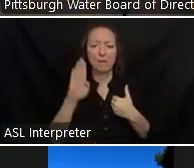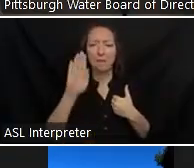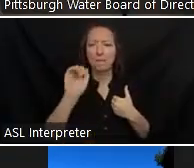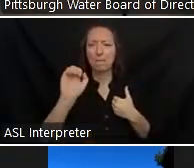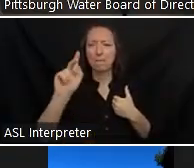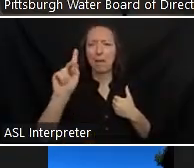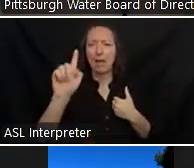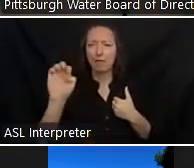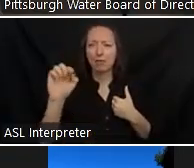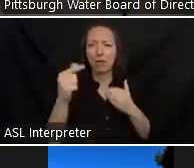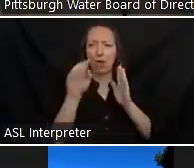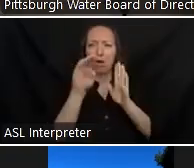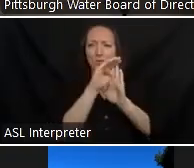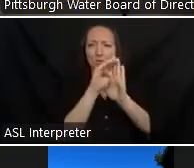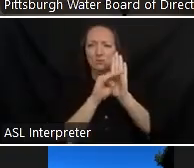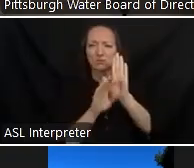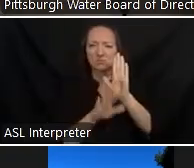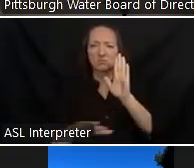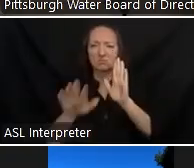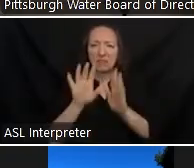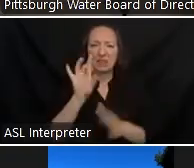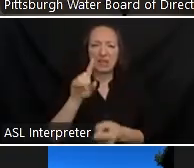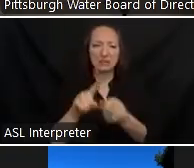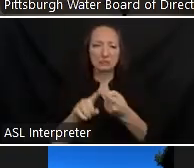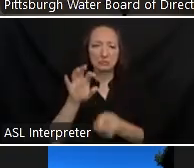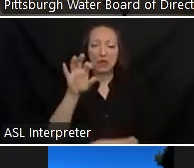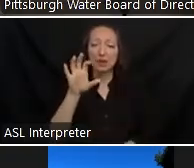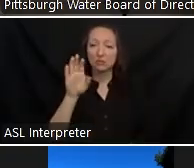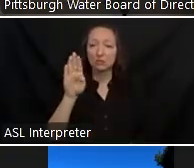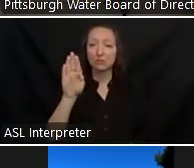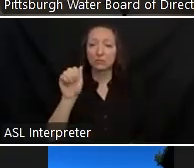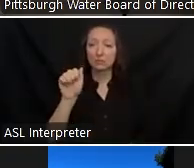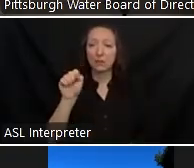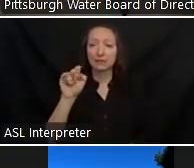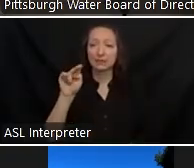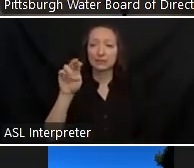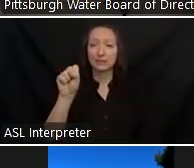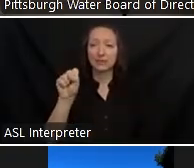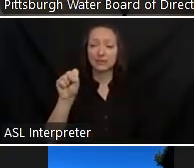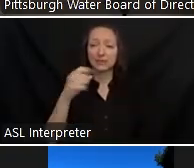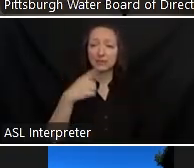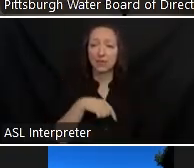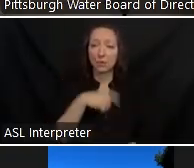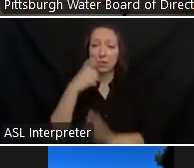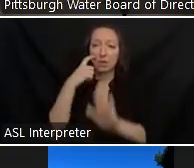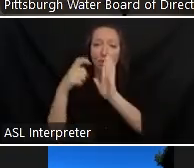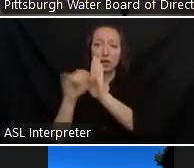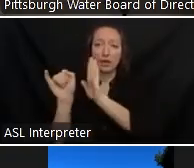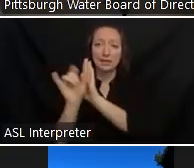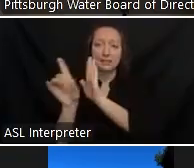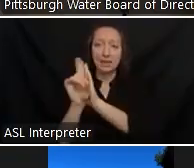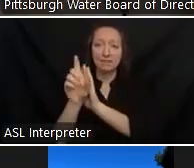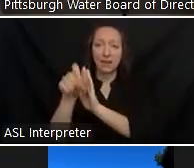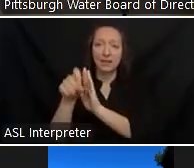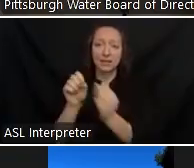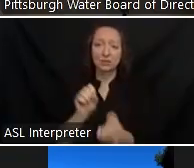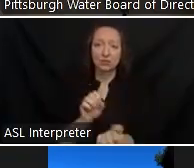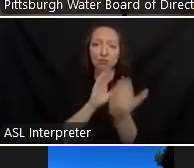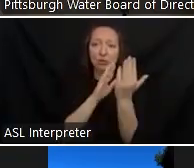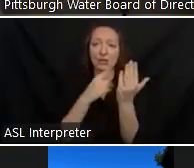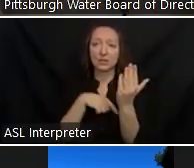of roughly 800 to 900 basins that have been identified as needing addressed. And these are found through